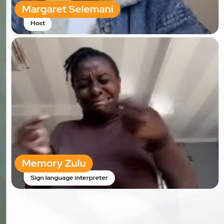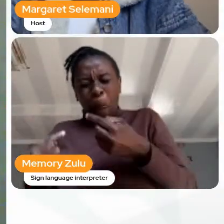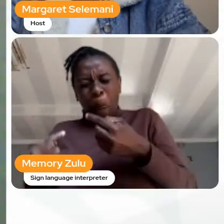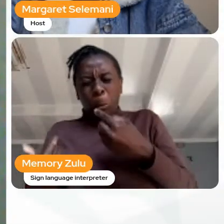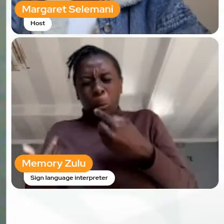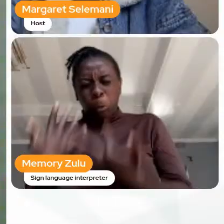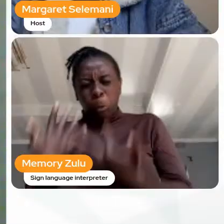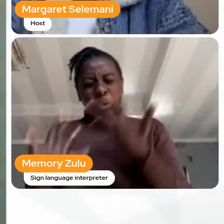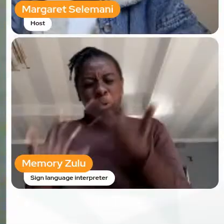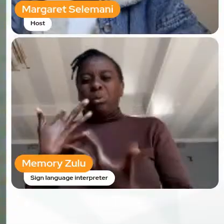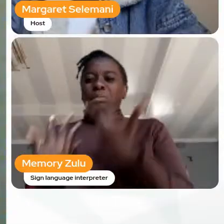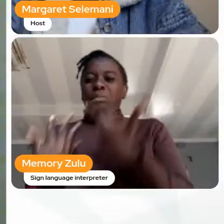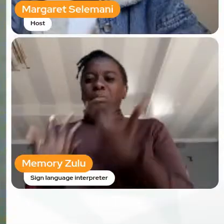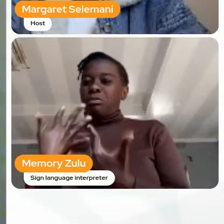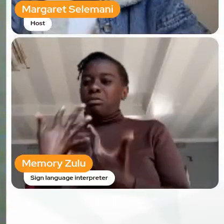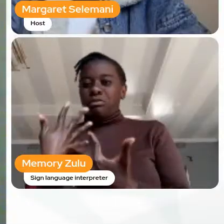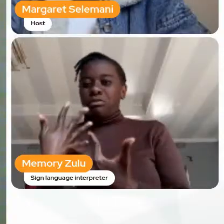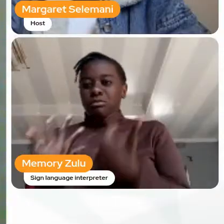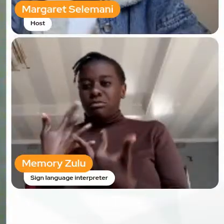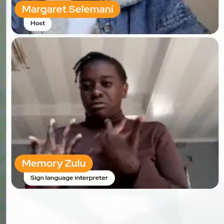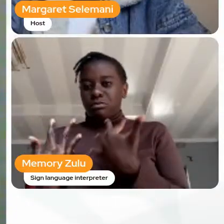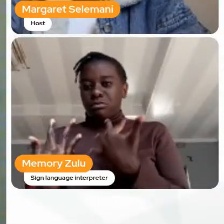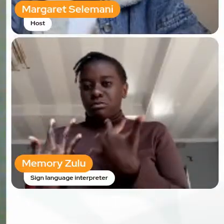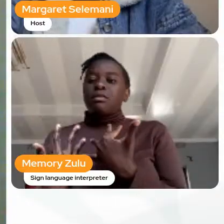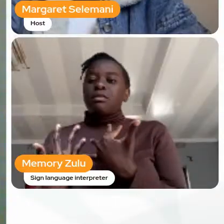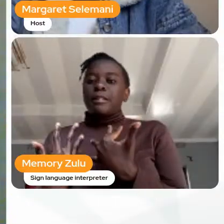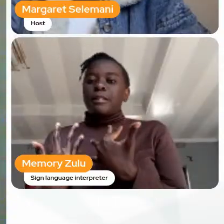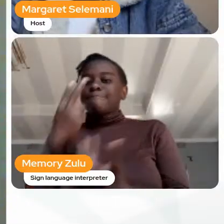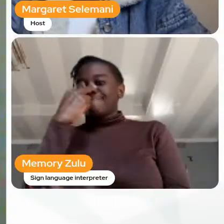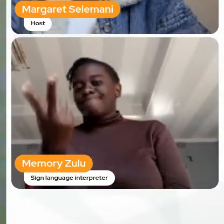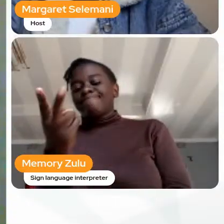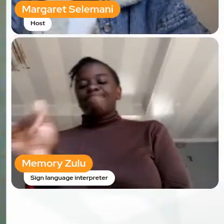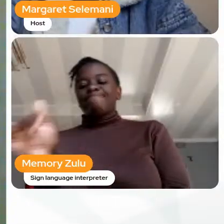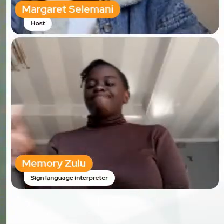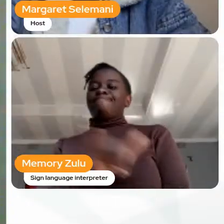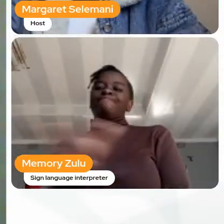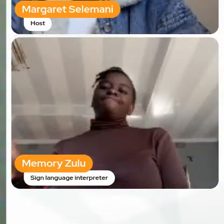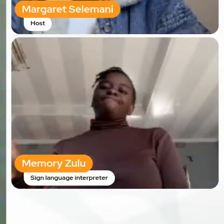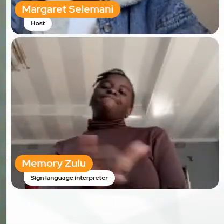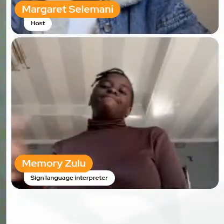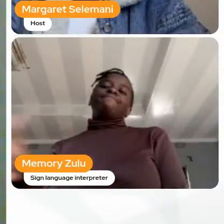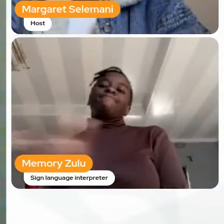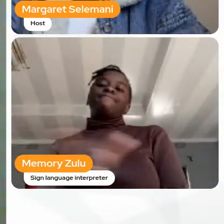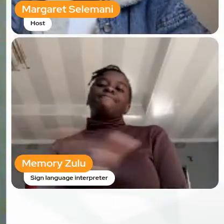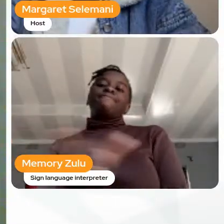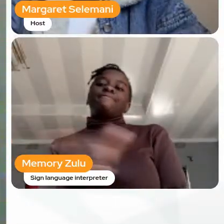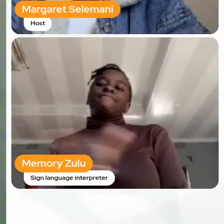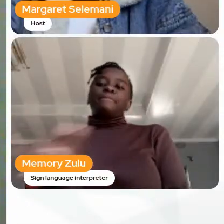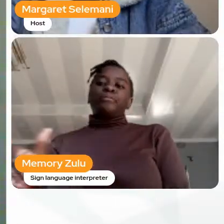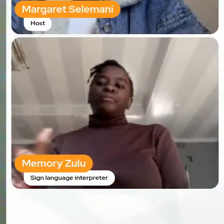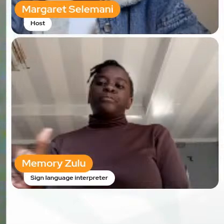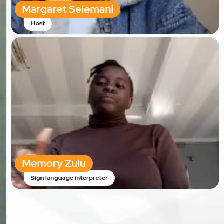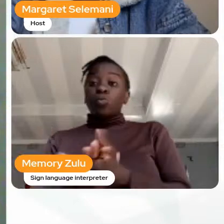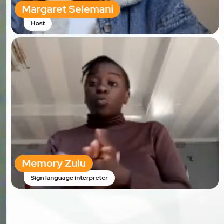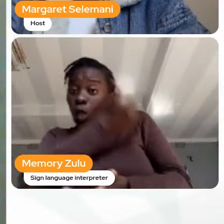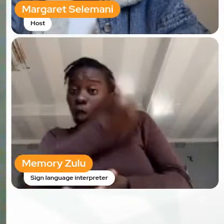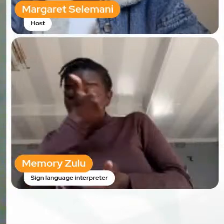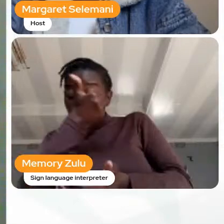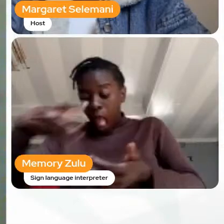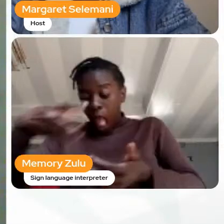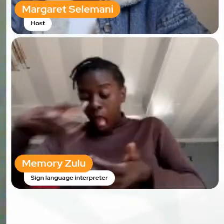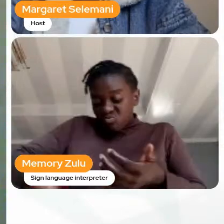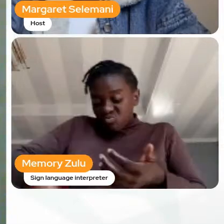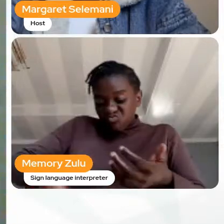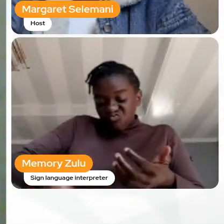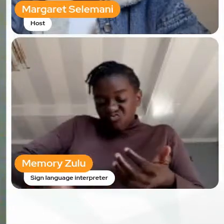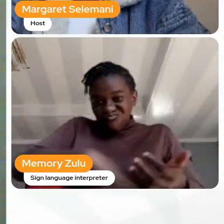feel relieved by urinating. Others, they tend to have lower abdominal pains, and others, they tend